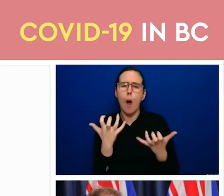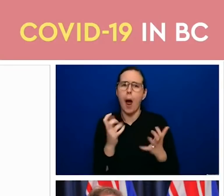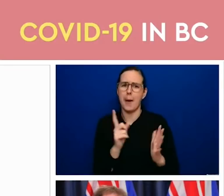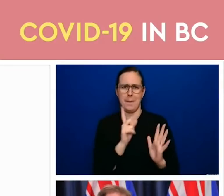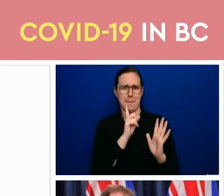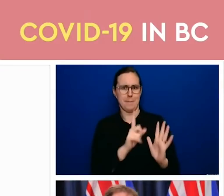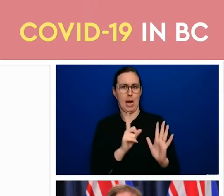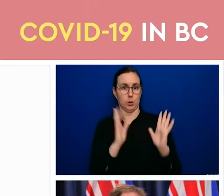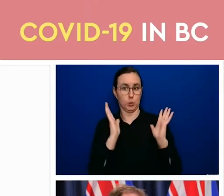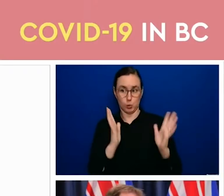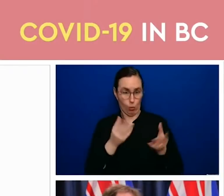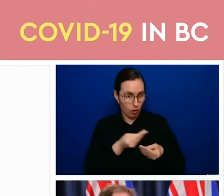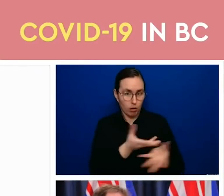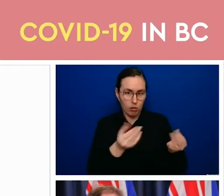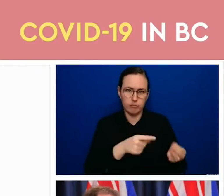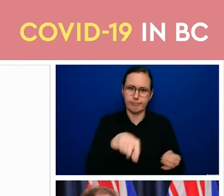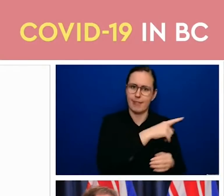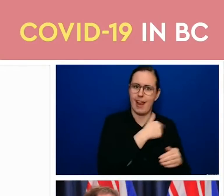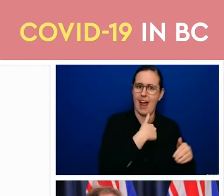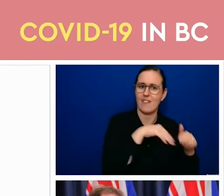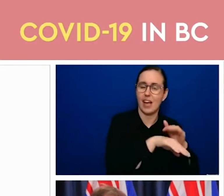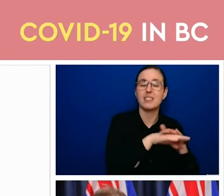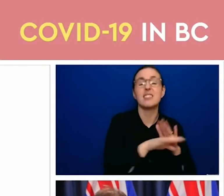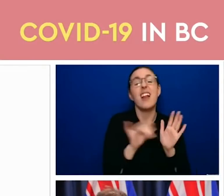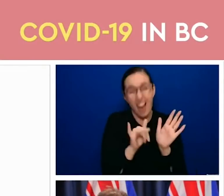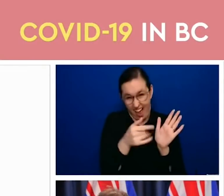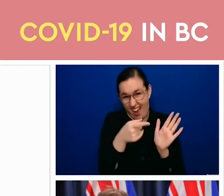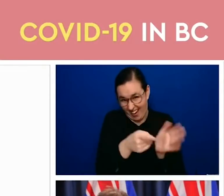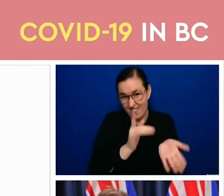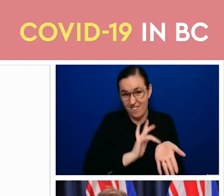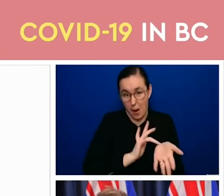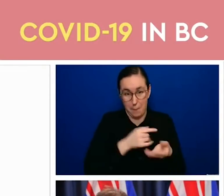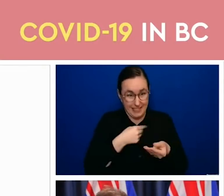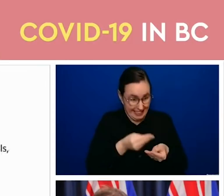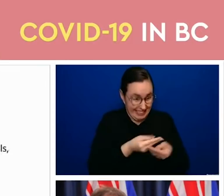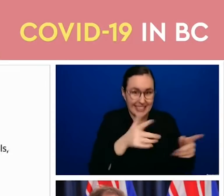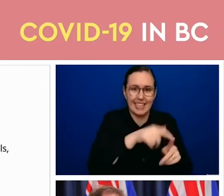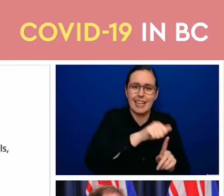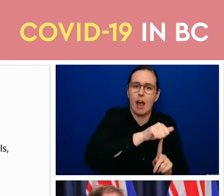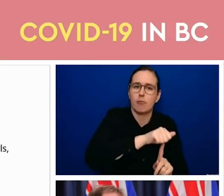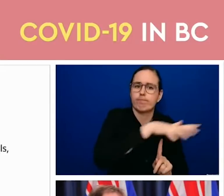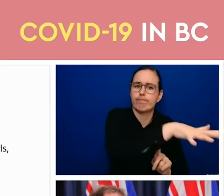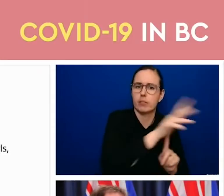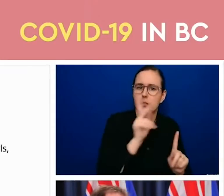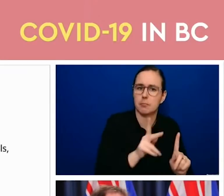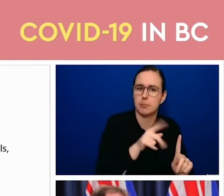limit transmission to their friends, family, and work, including those at higher risk.